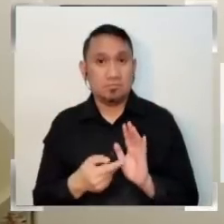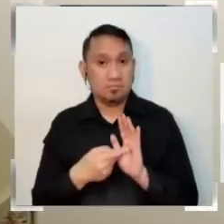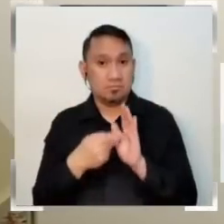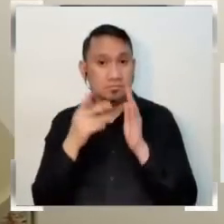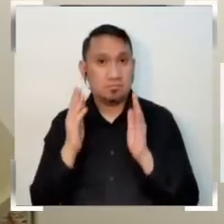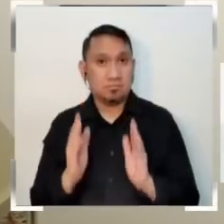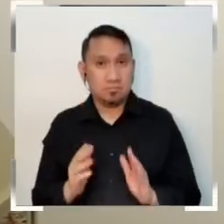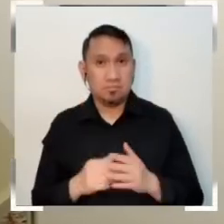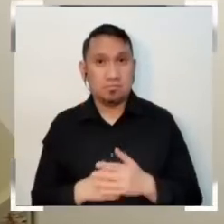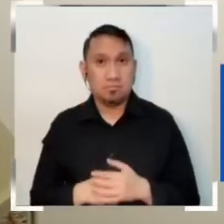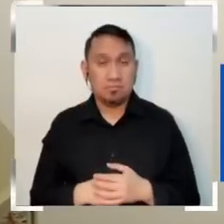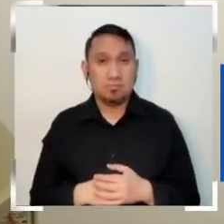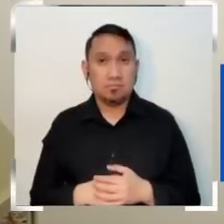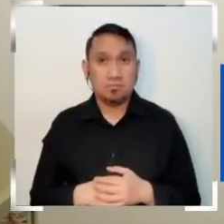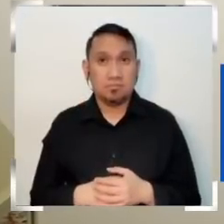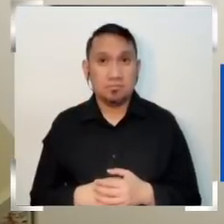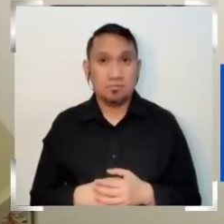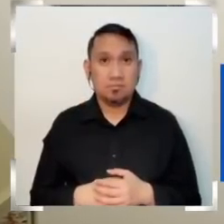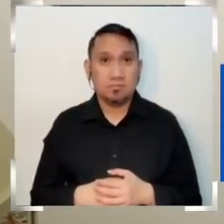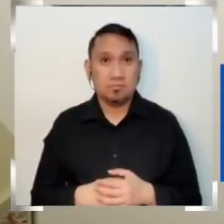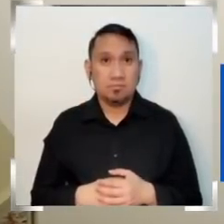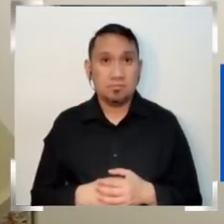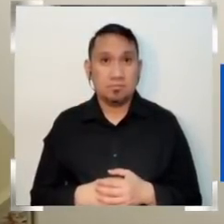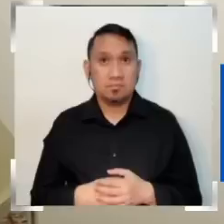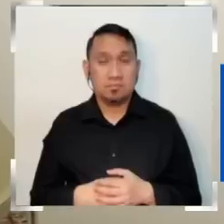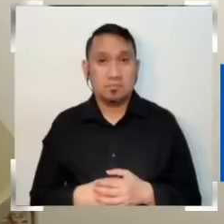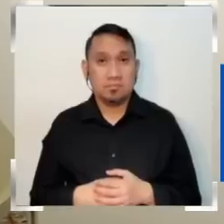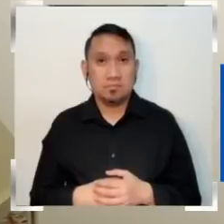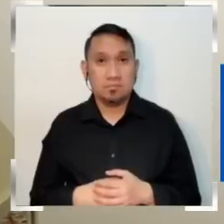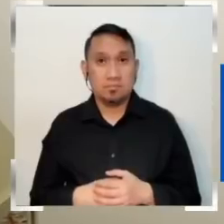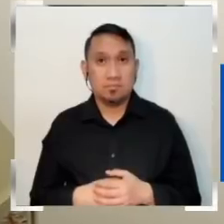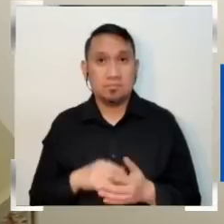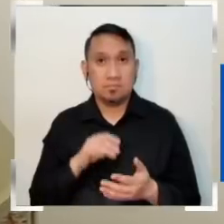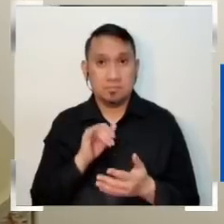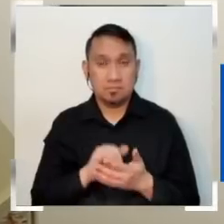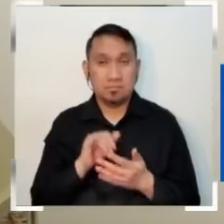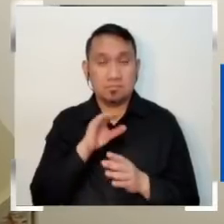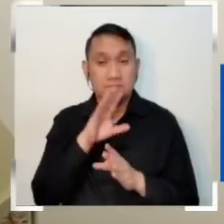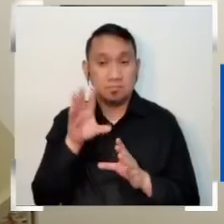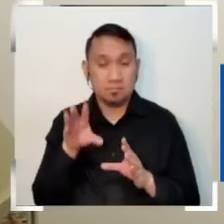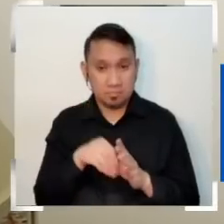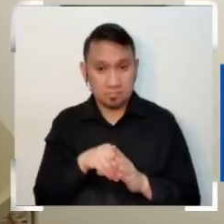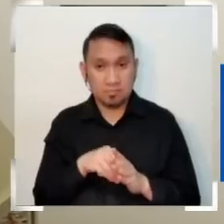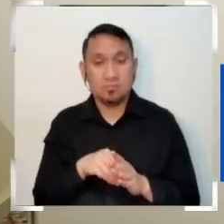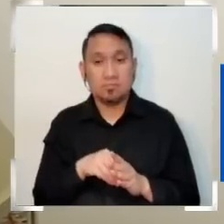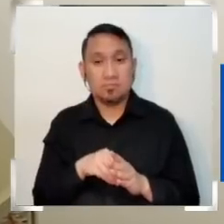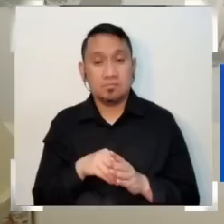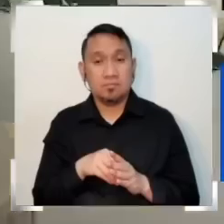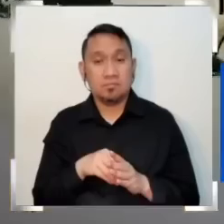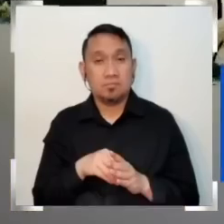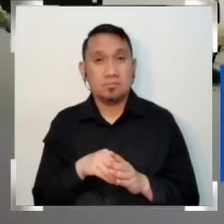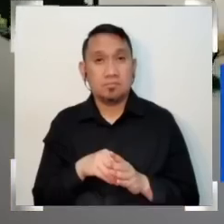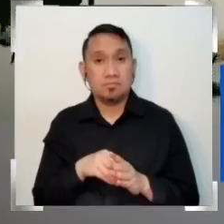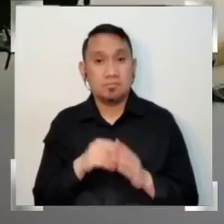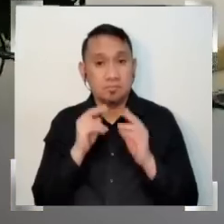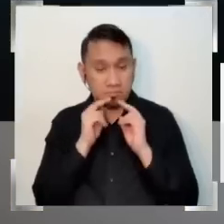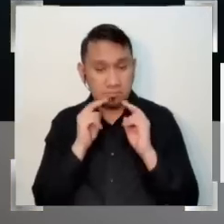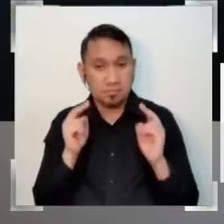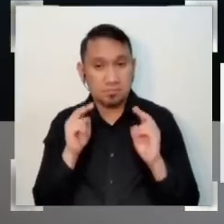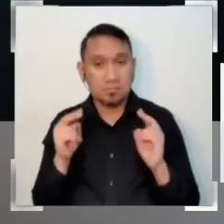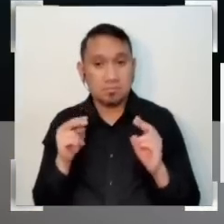weather news being an integral part of our daily lives, GMA